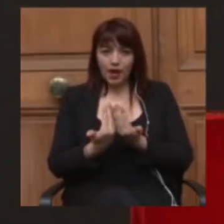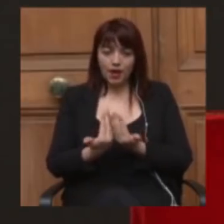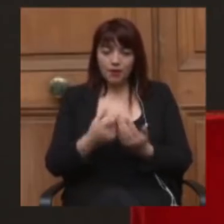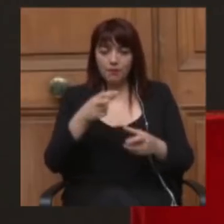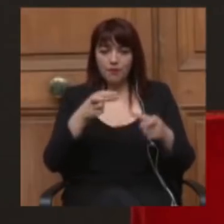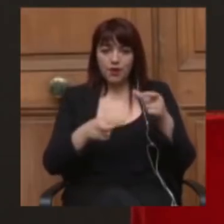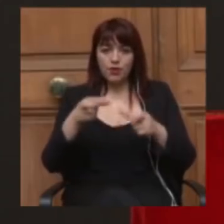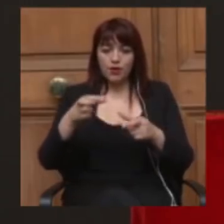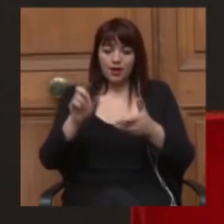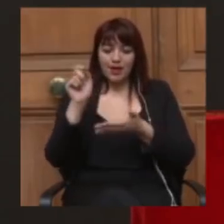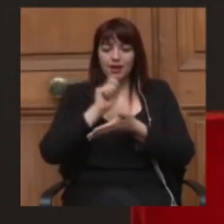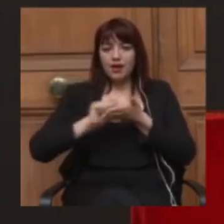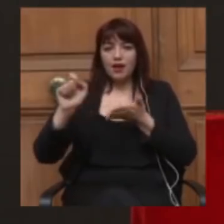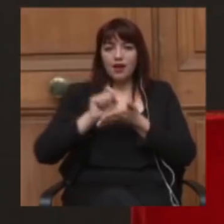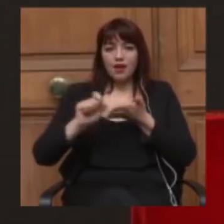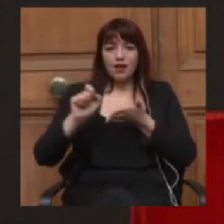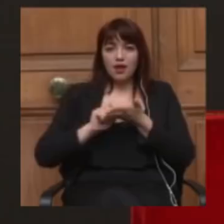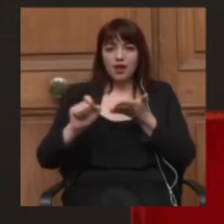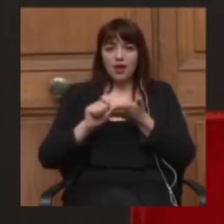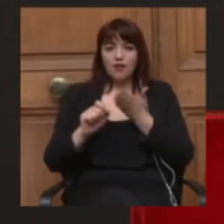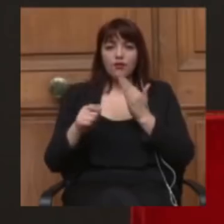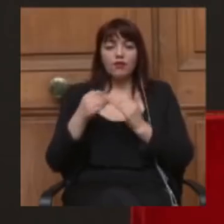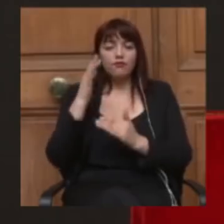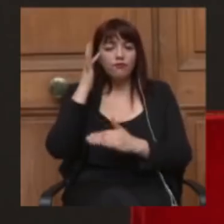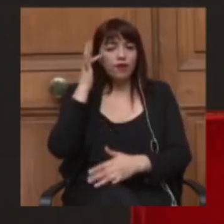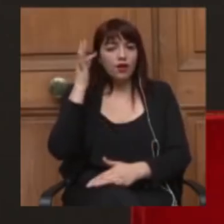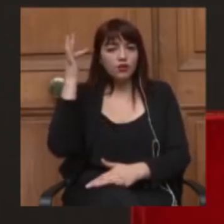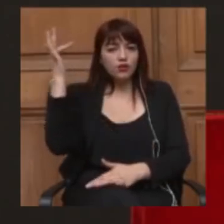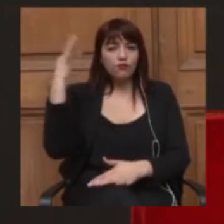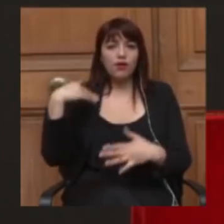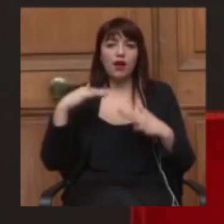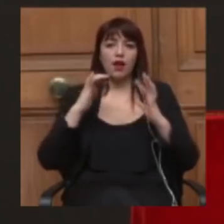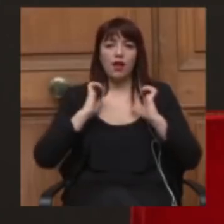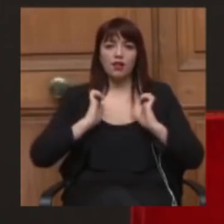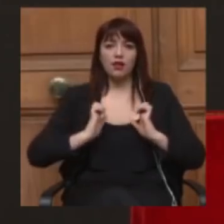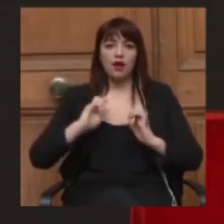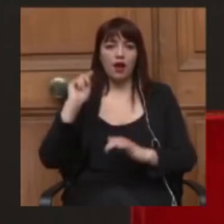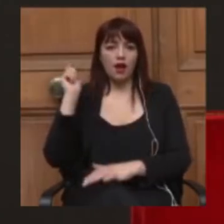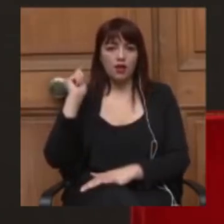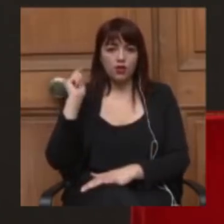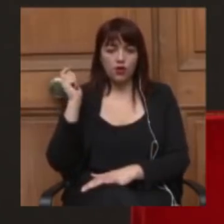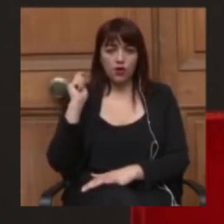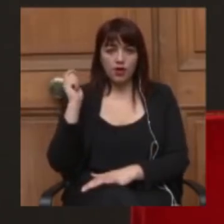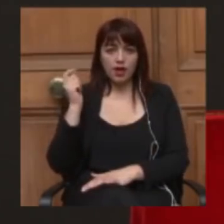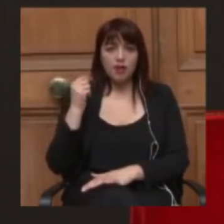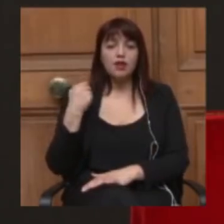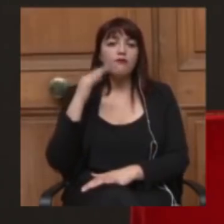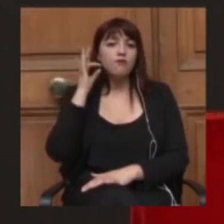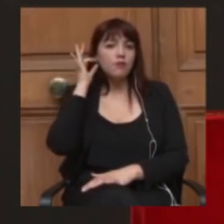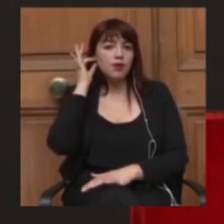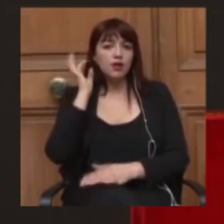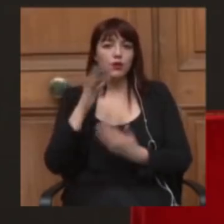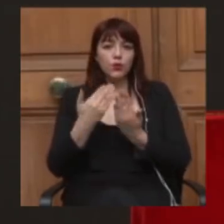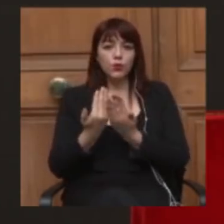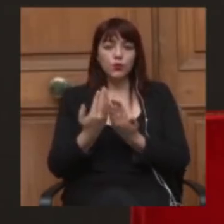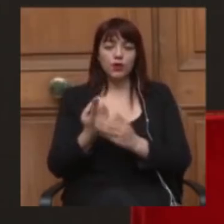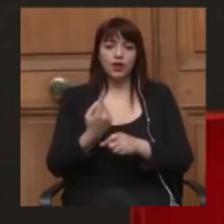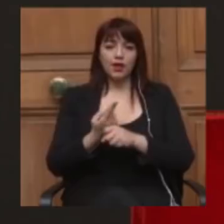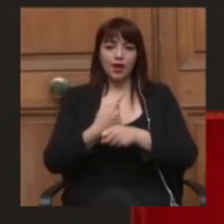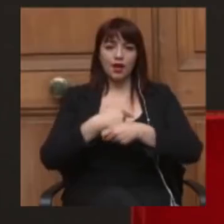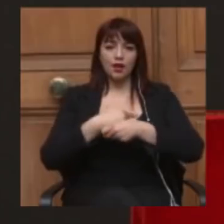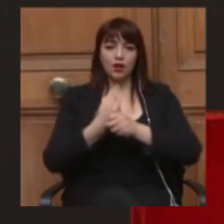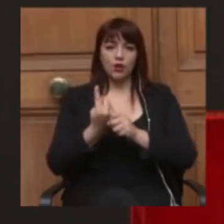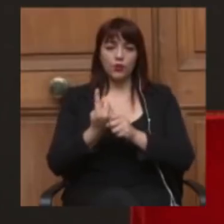of philosophy, ethics, feminist theory, gender studies, feminist, queer, and